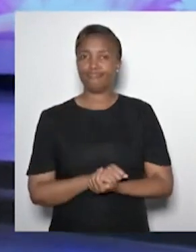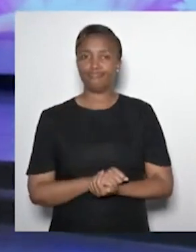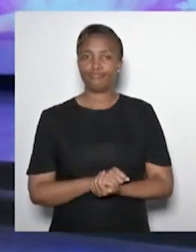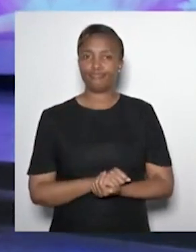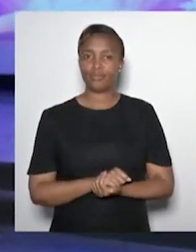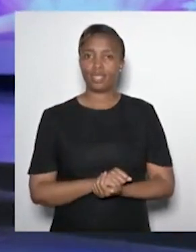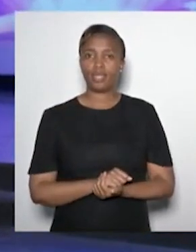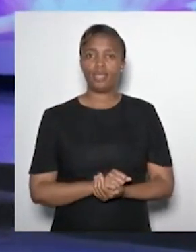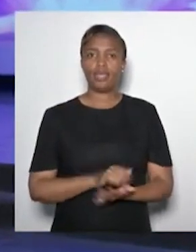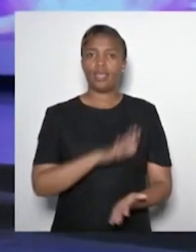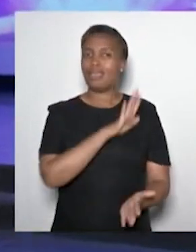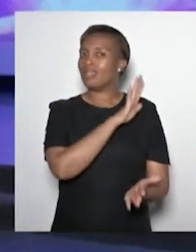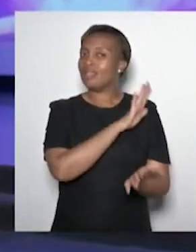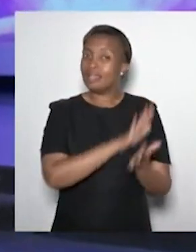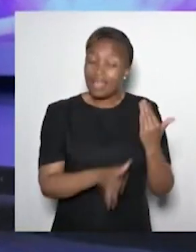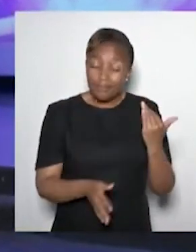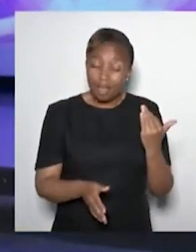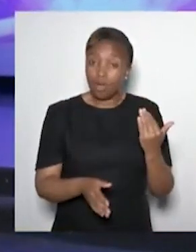Angayendangi katekism.